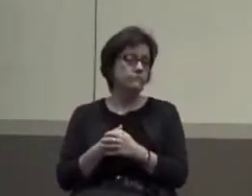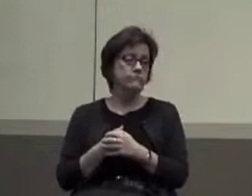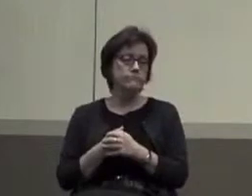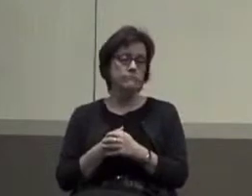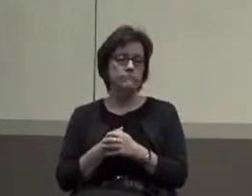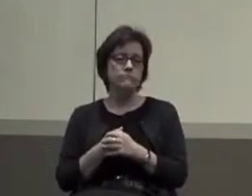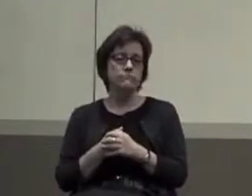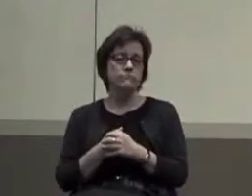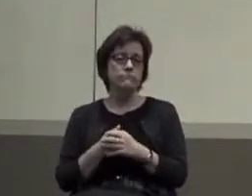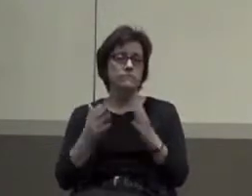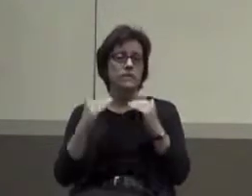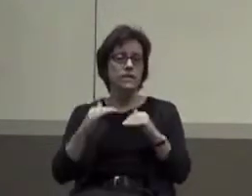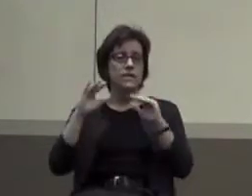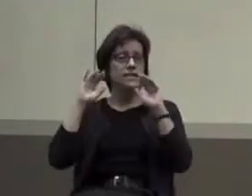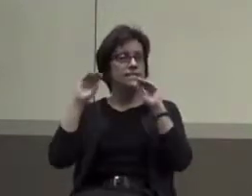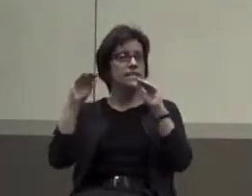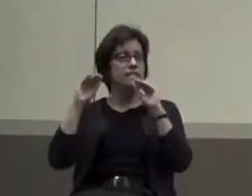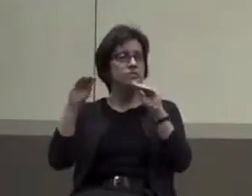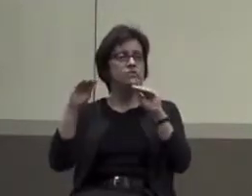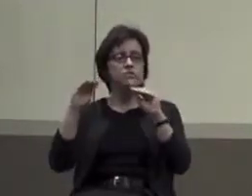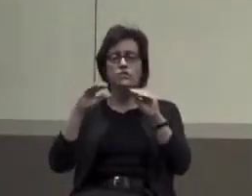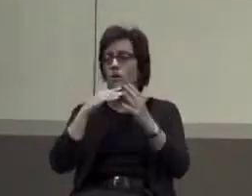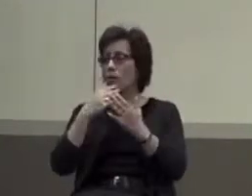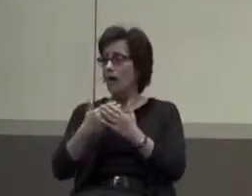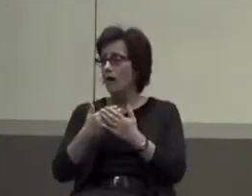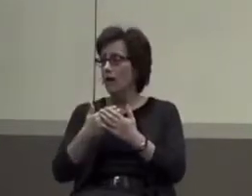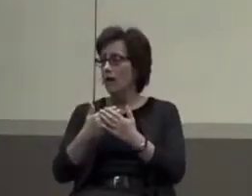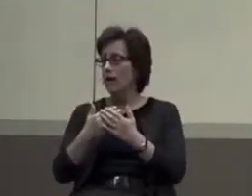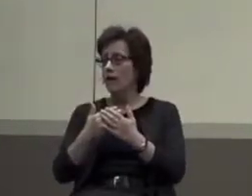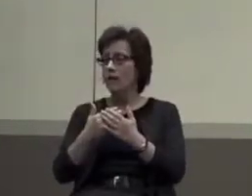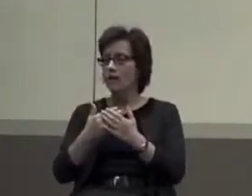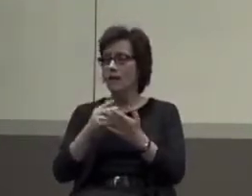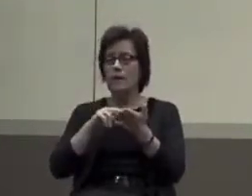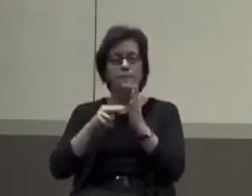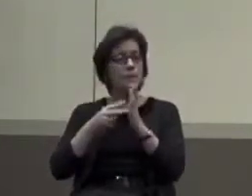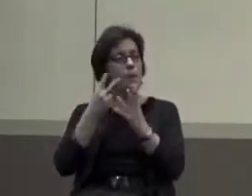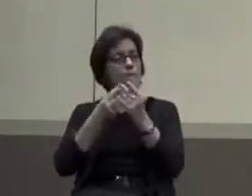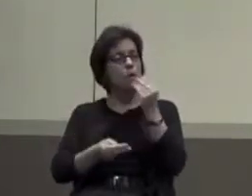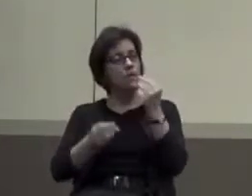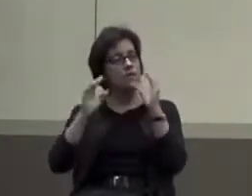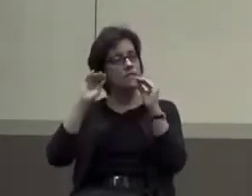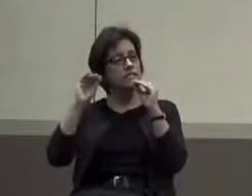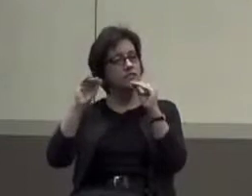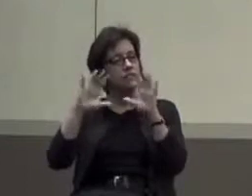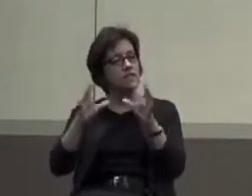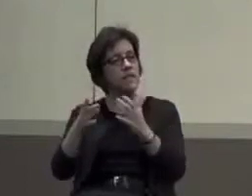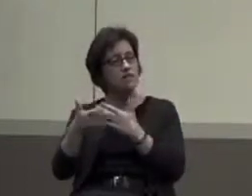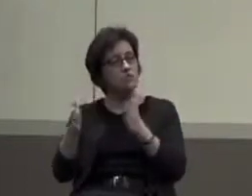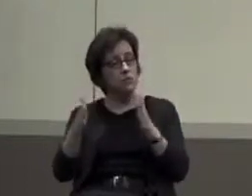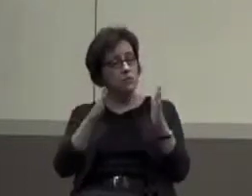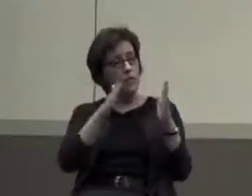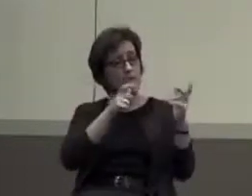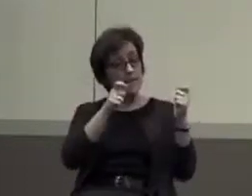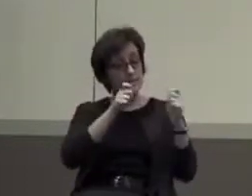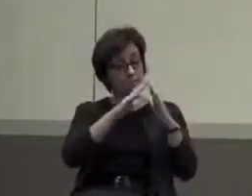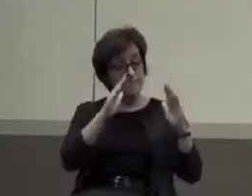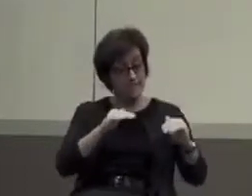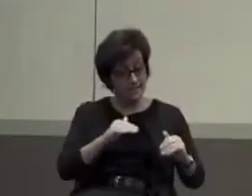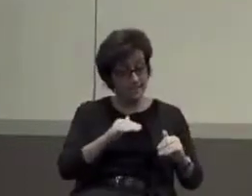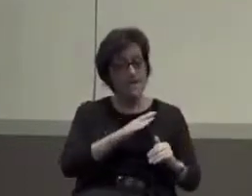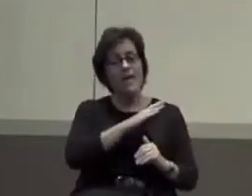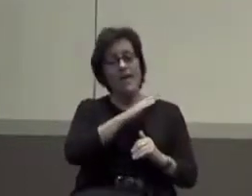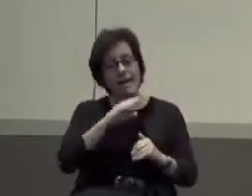Teach well. That refers to both teaching the classroom management system and to